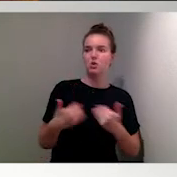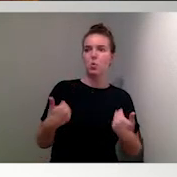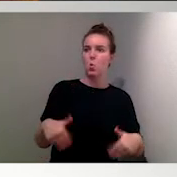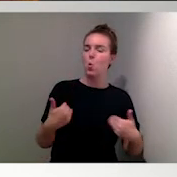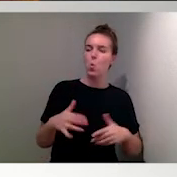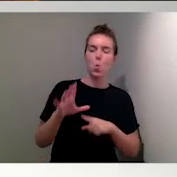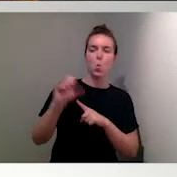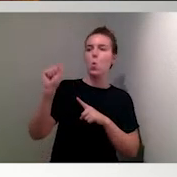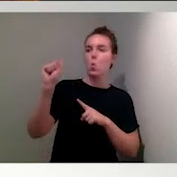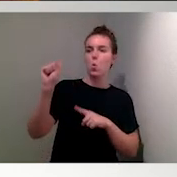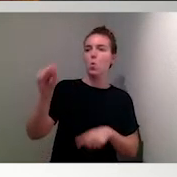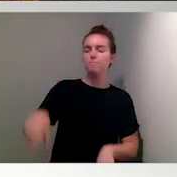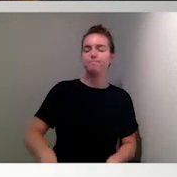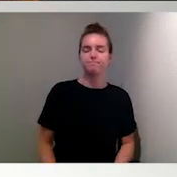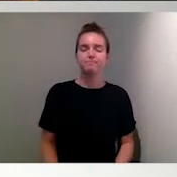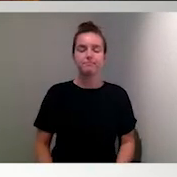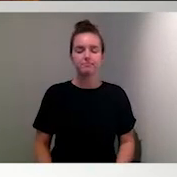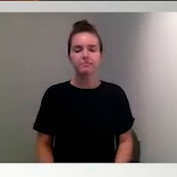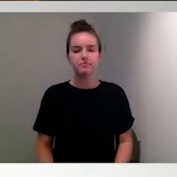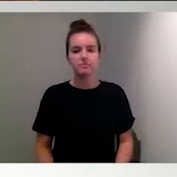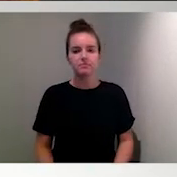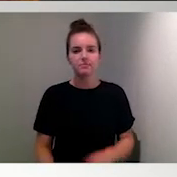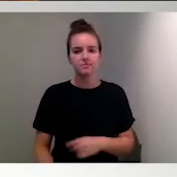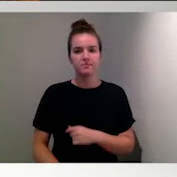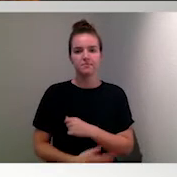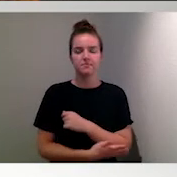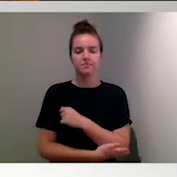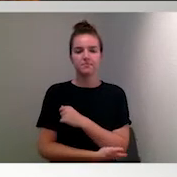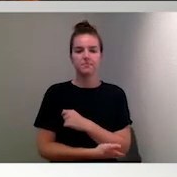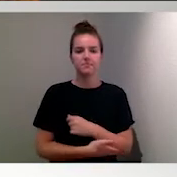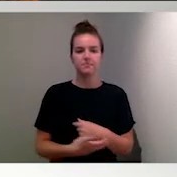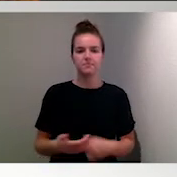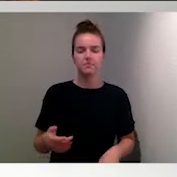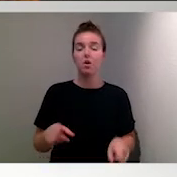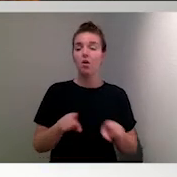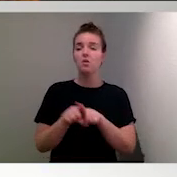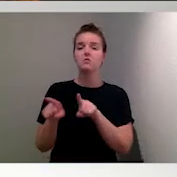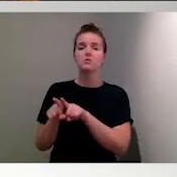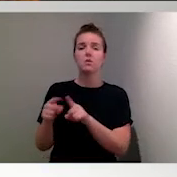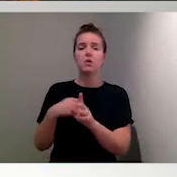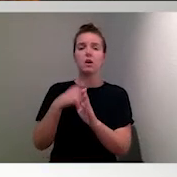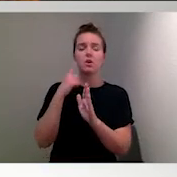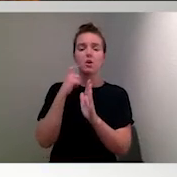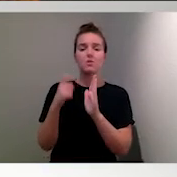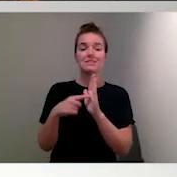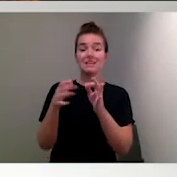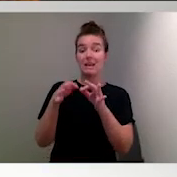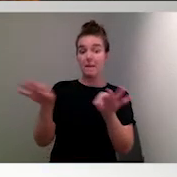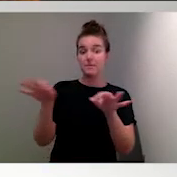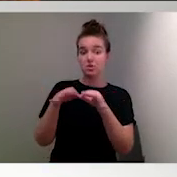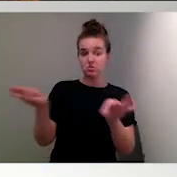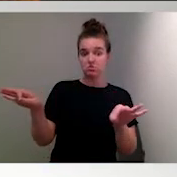helps. And I also noticed captioning in a lot of places.